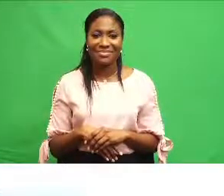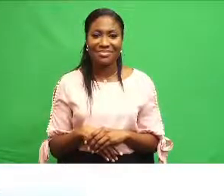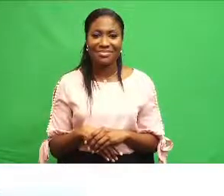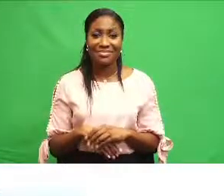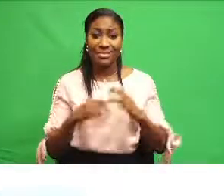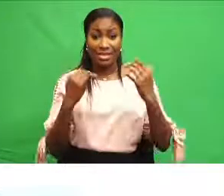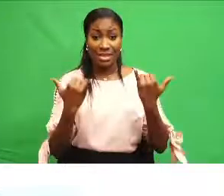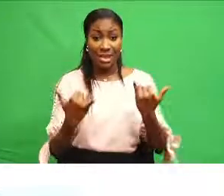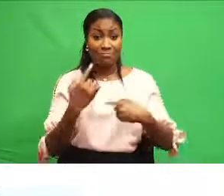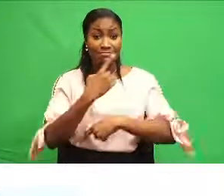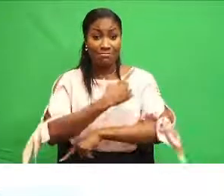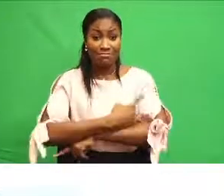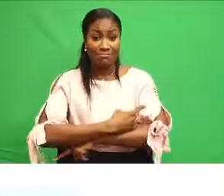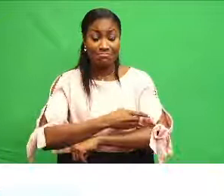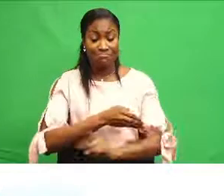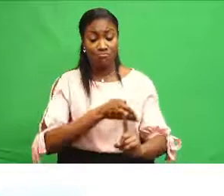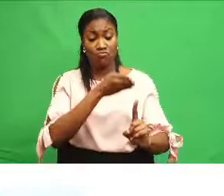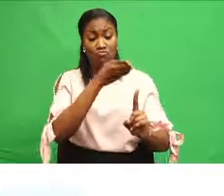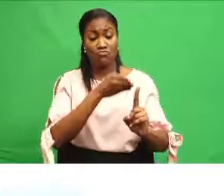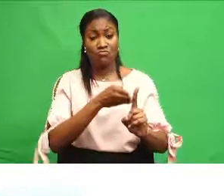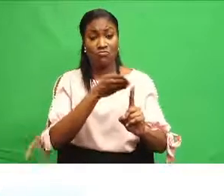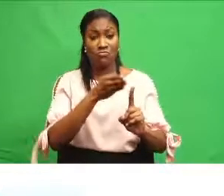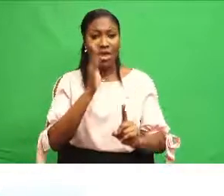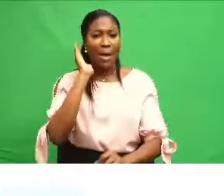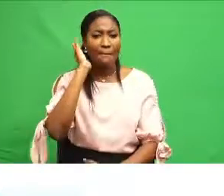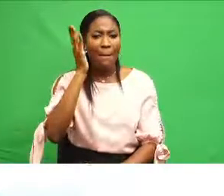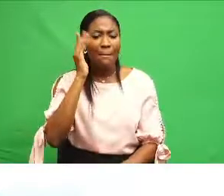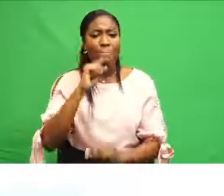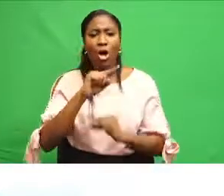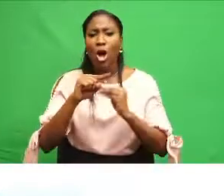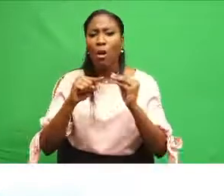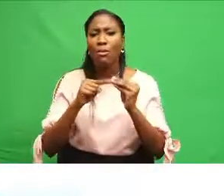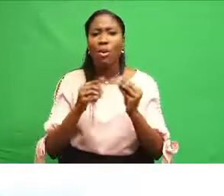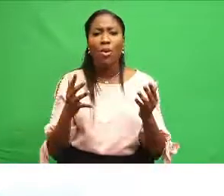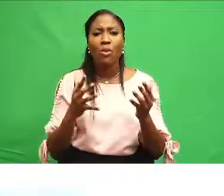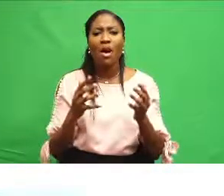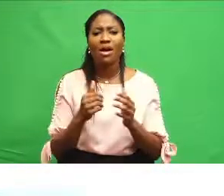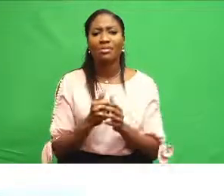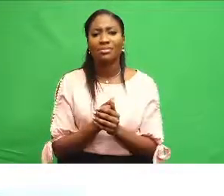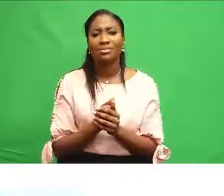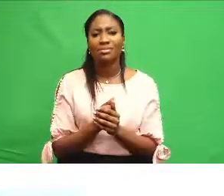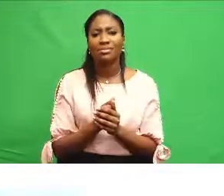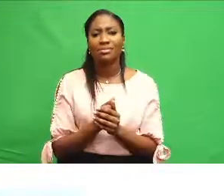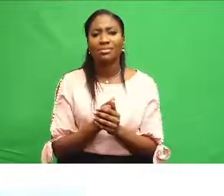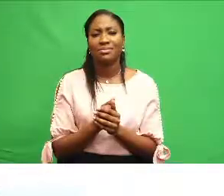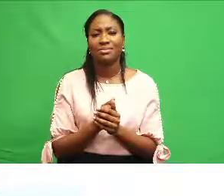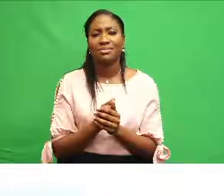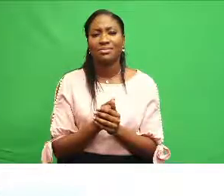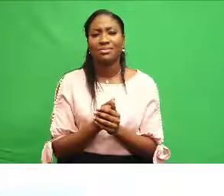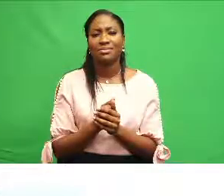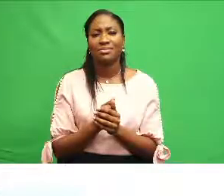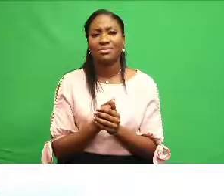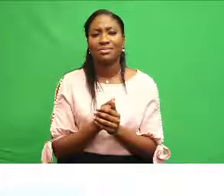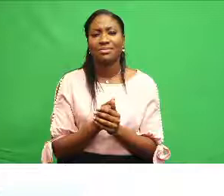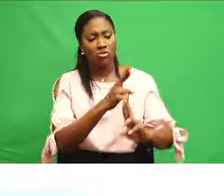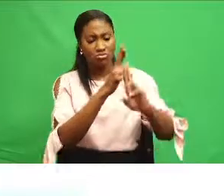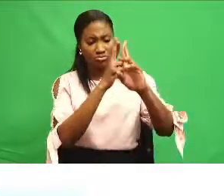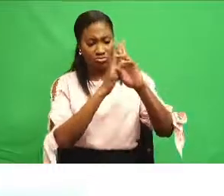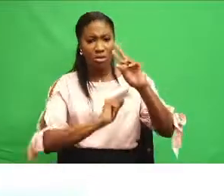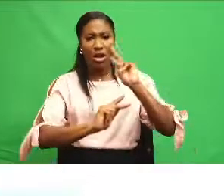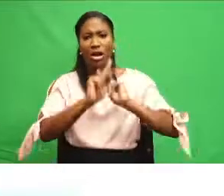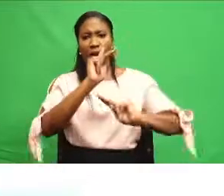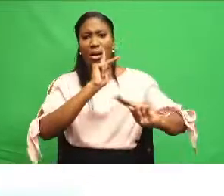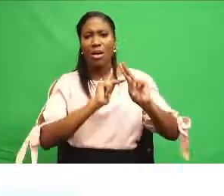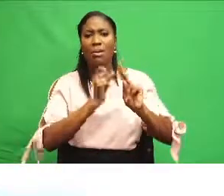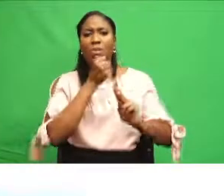Today, she is going to be speaking to us on the level of humanization in community homes for the aged in Trinidad